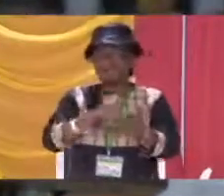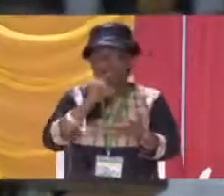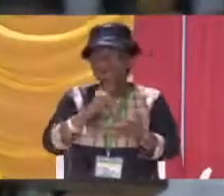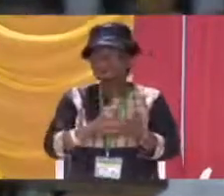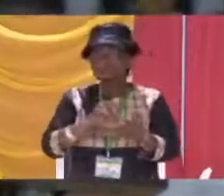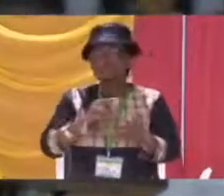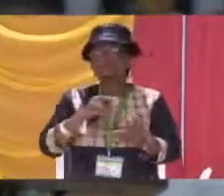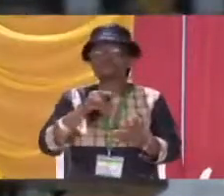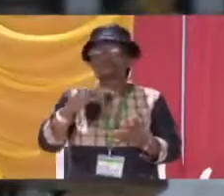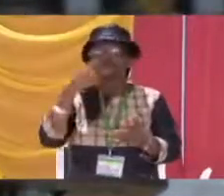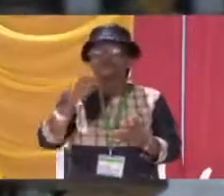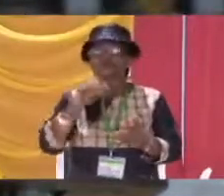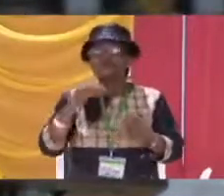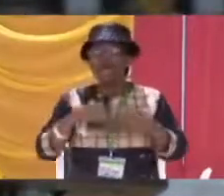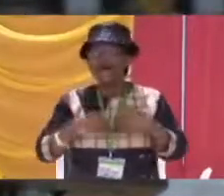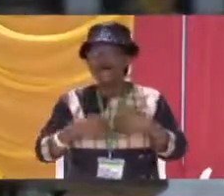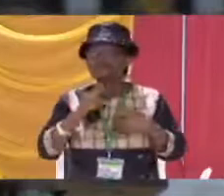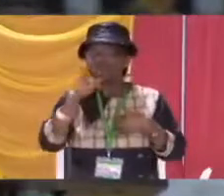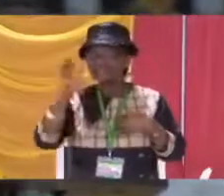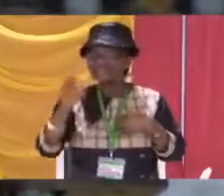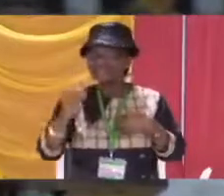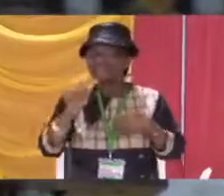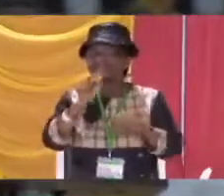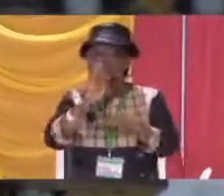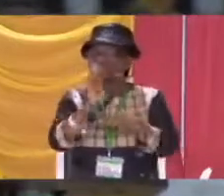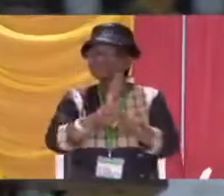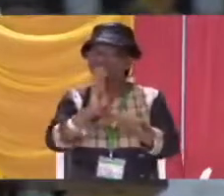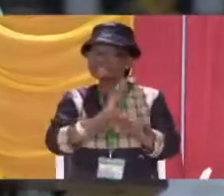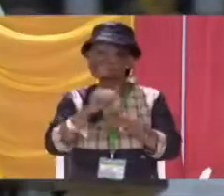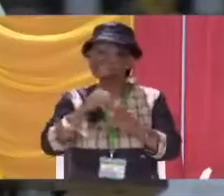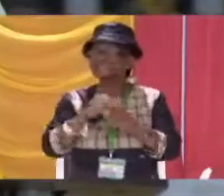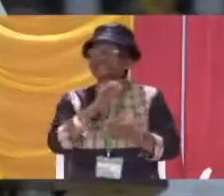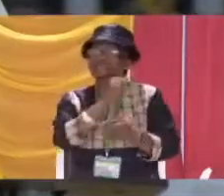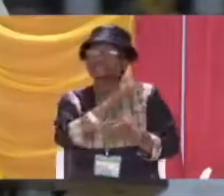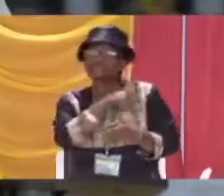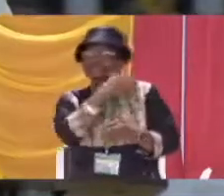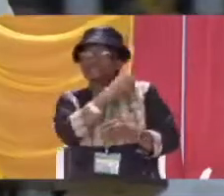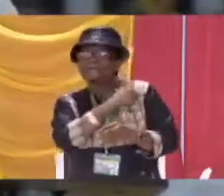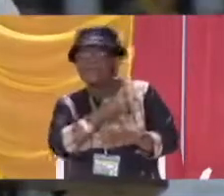busy in the maternity center, in the